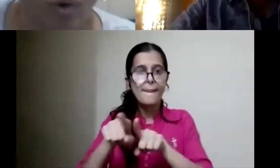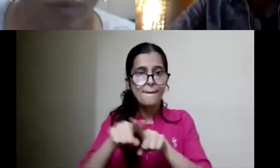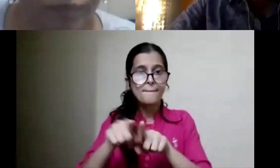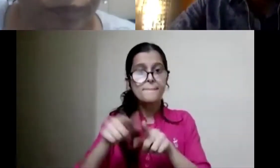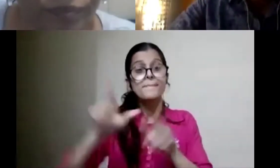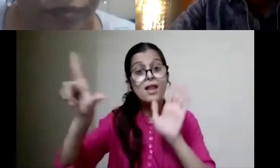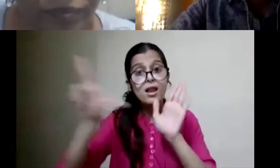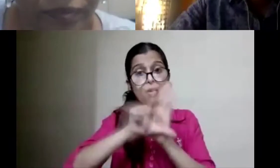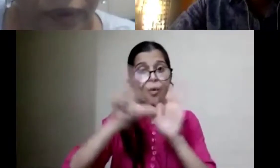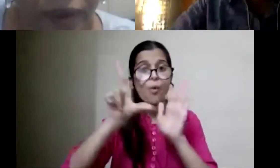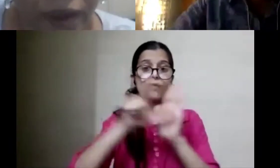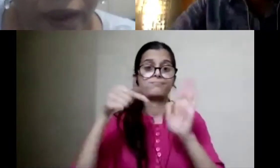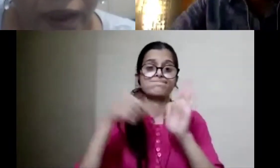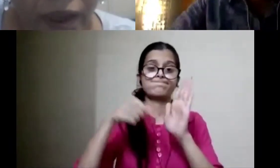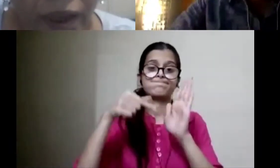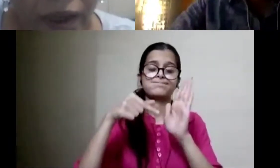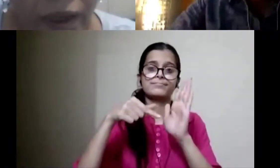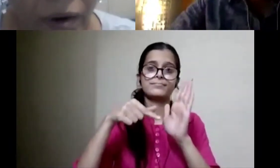law,